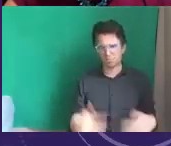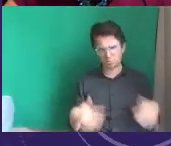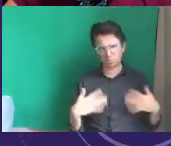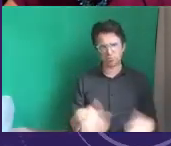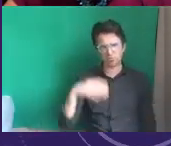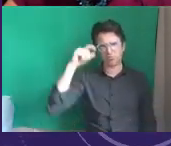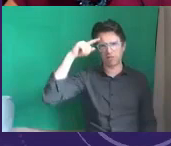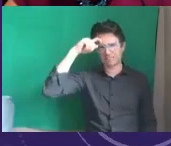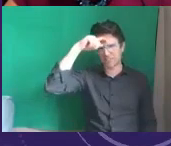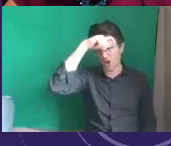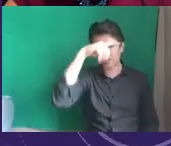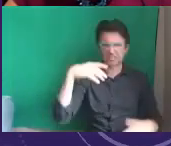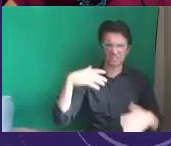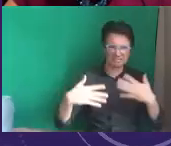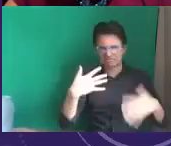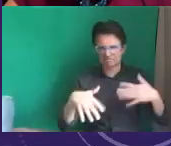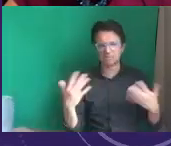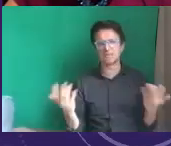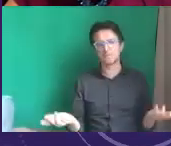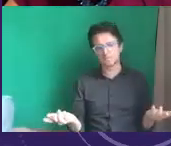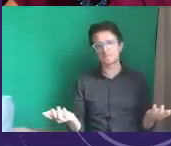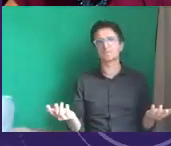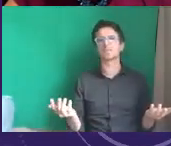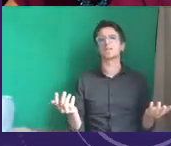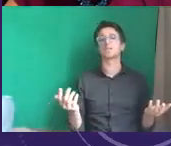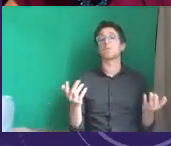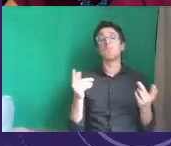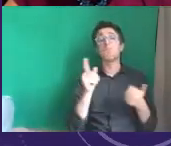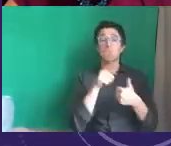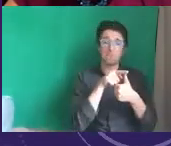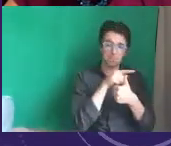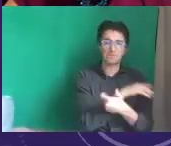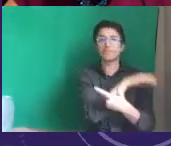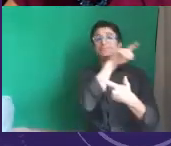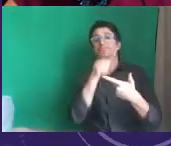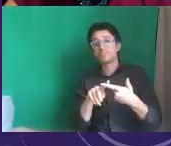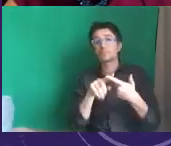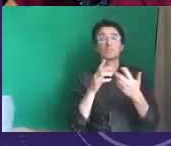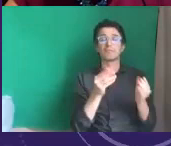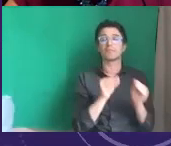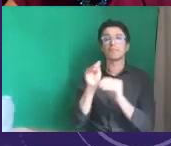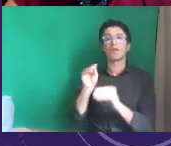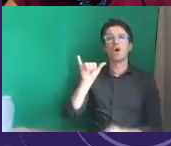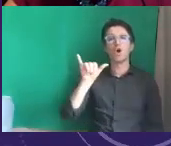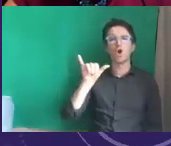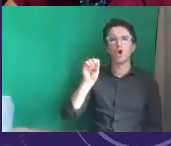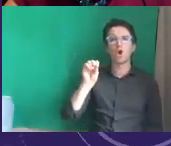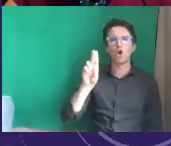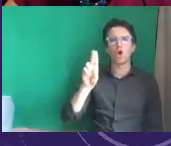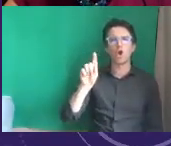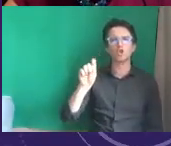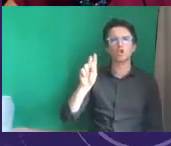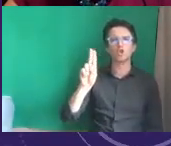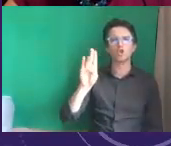video. And it's so much easier. If the caption isn't perfect, it's also really easy to edit those captions.